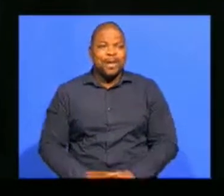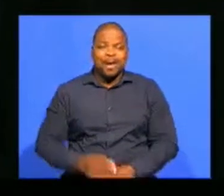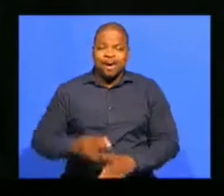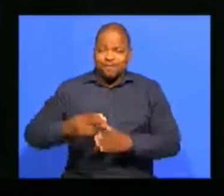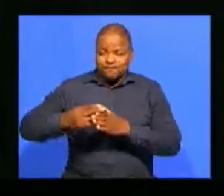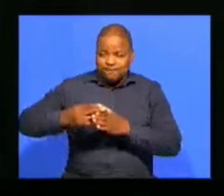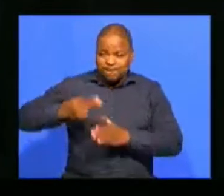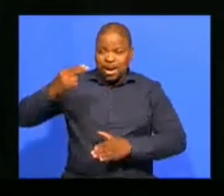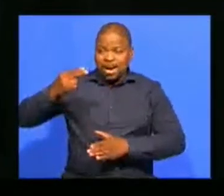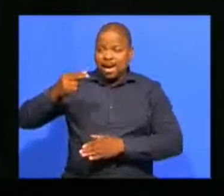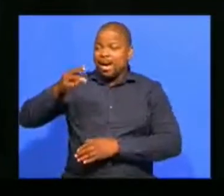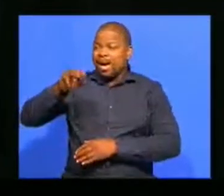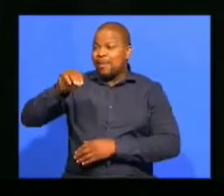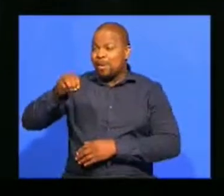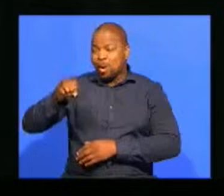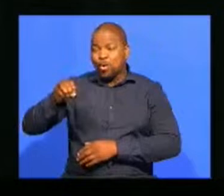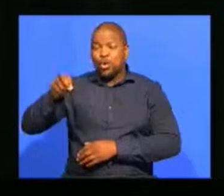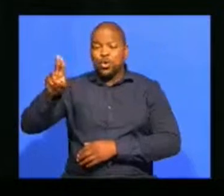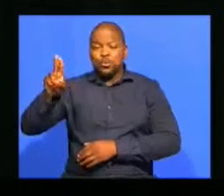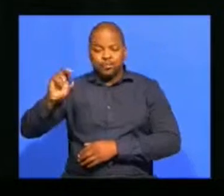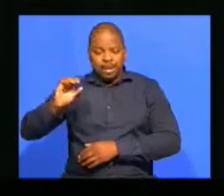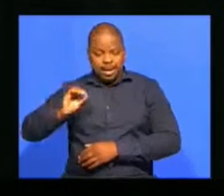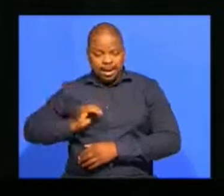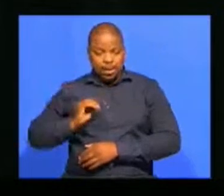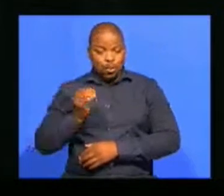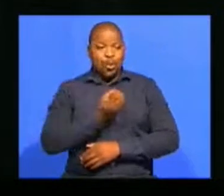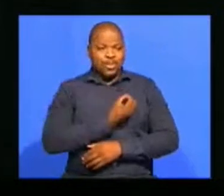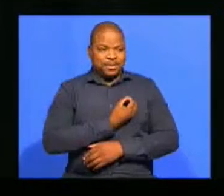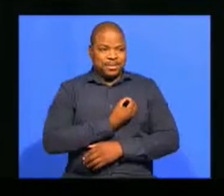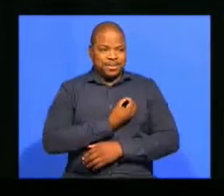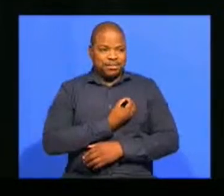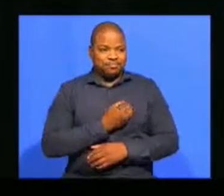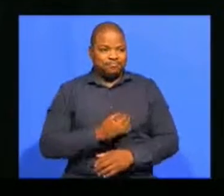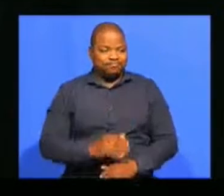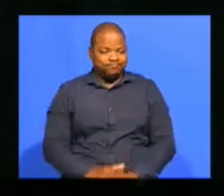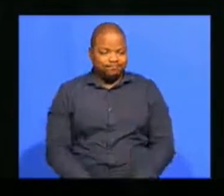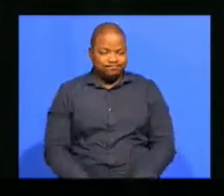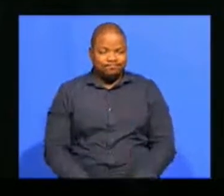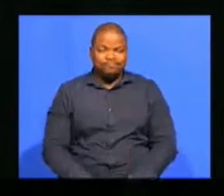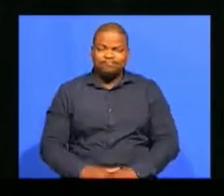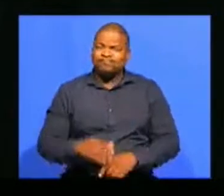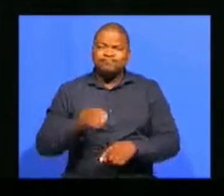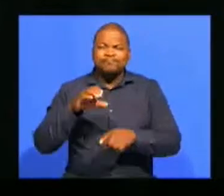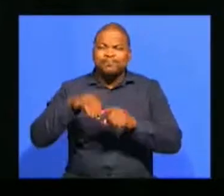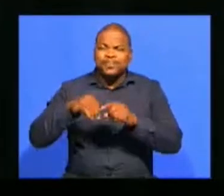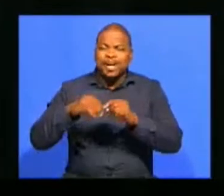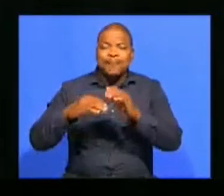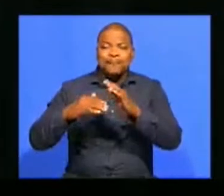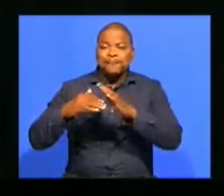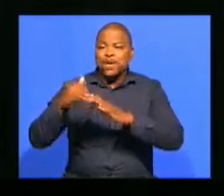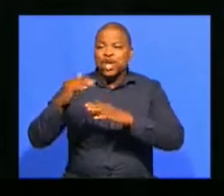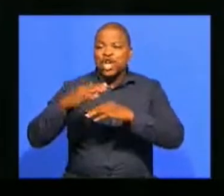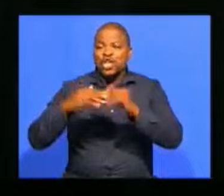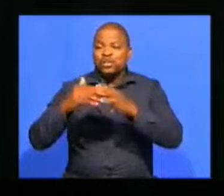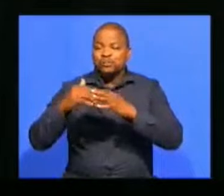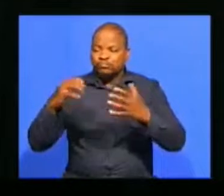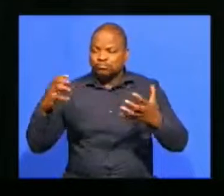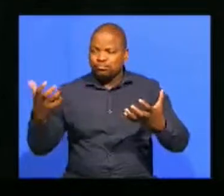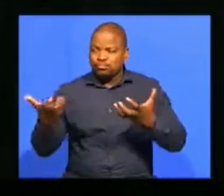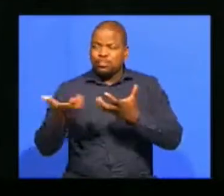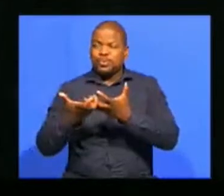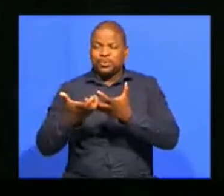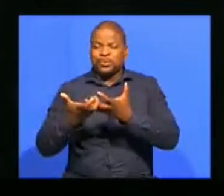finalizing our memoranda of agreement, by way of determining to build